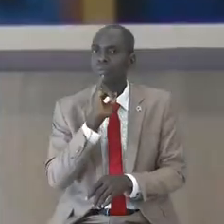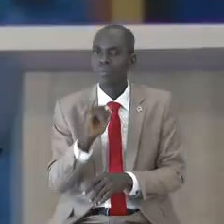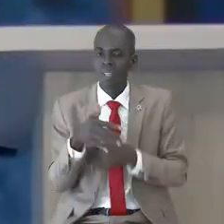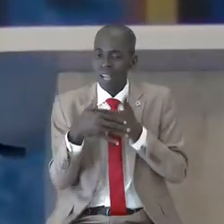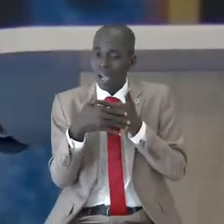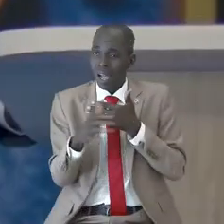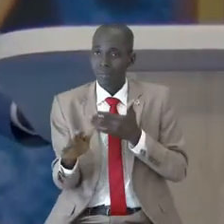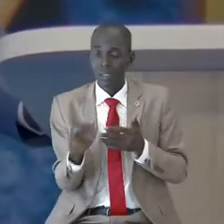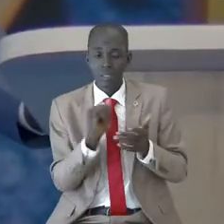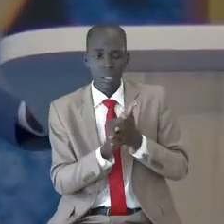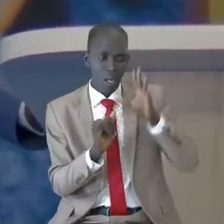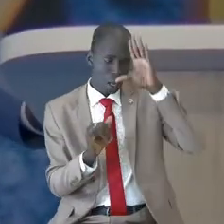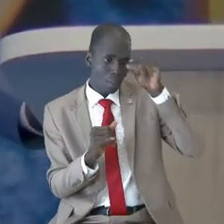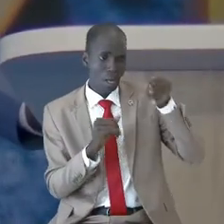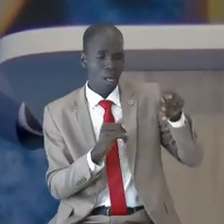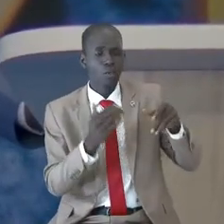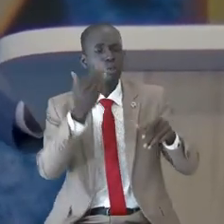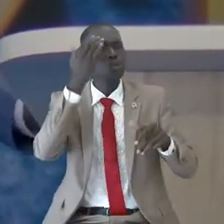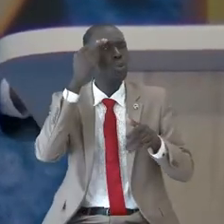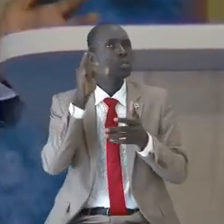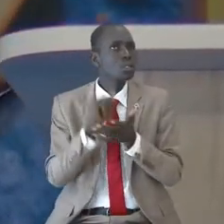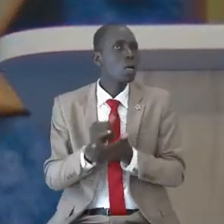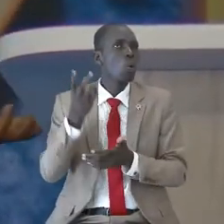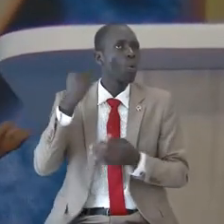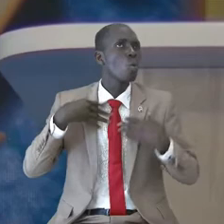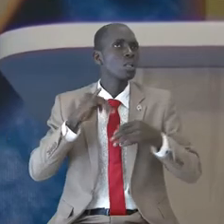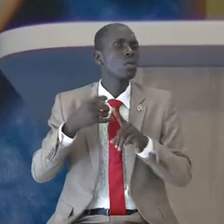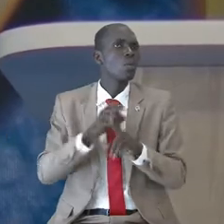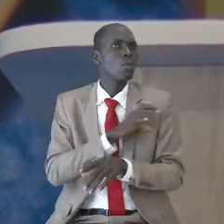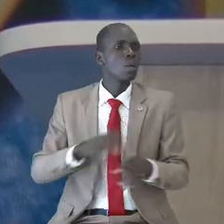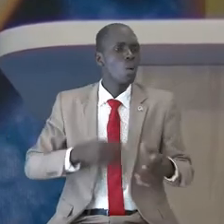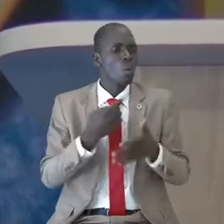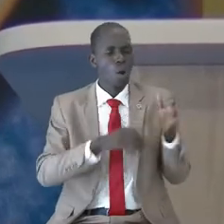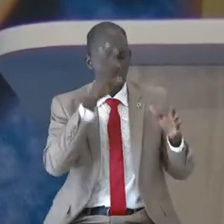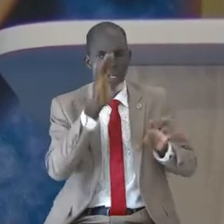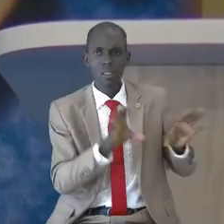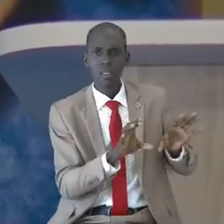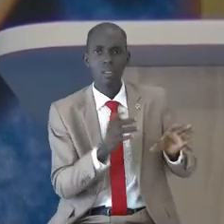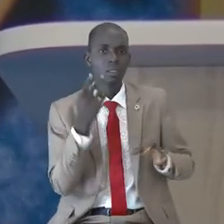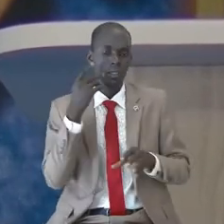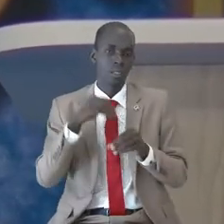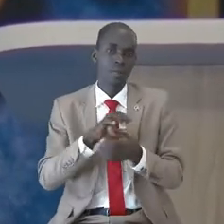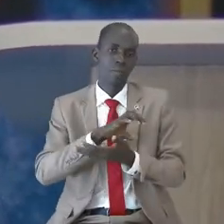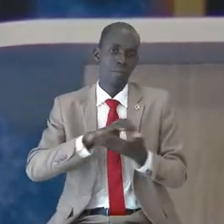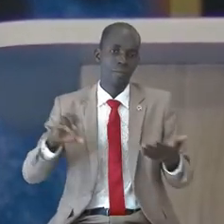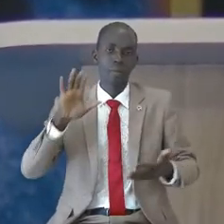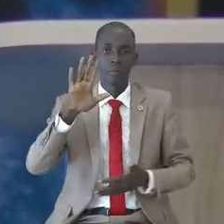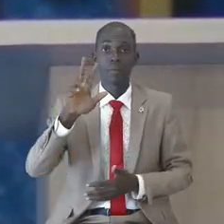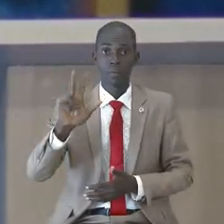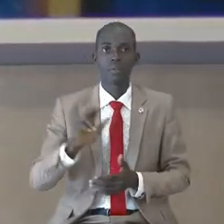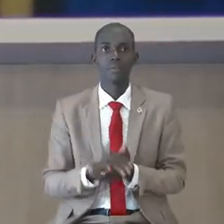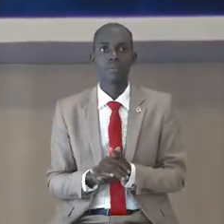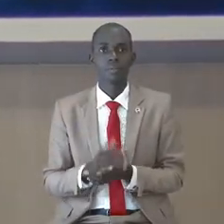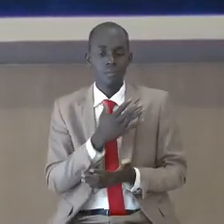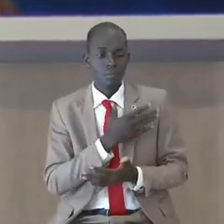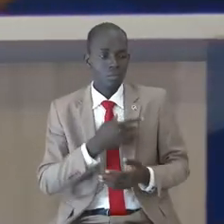they recognized that that was healing from Christ, what did they do? What did they do? Look at verse 53. In verse 53, and